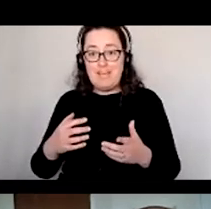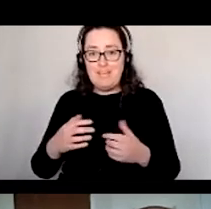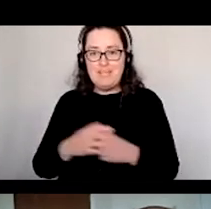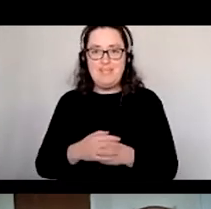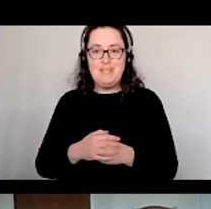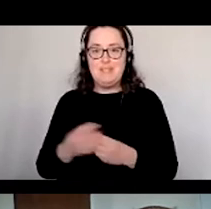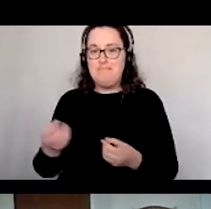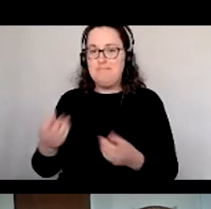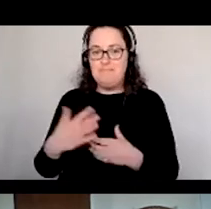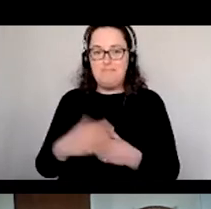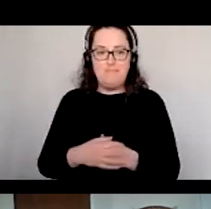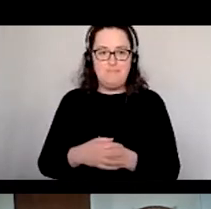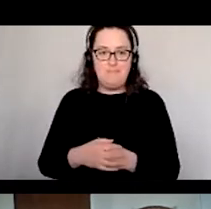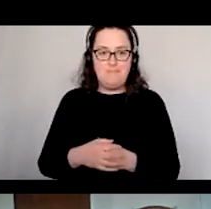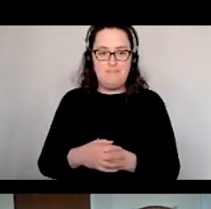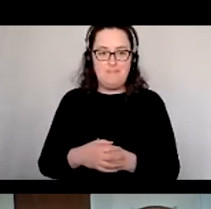Fire away.